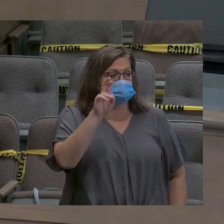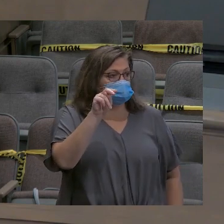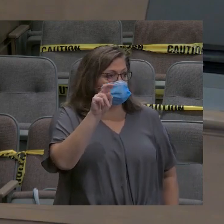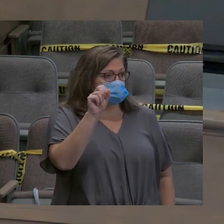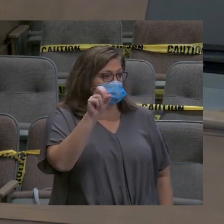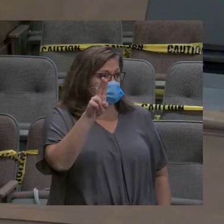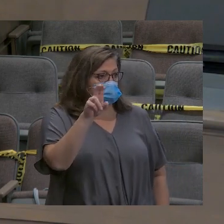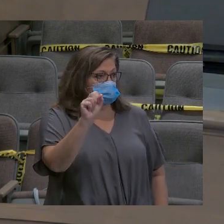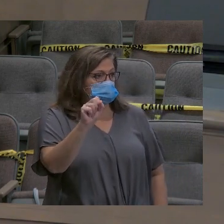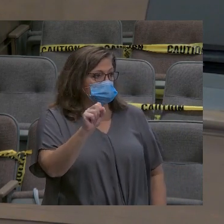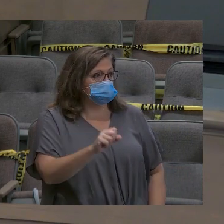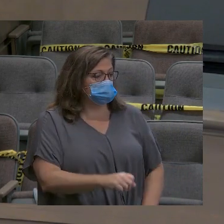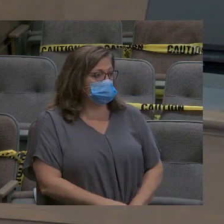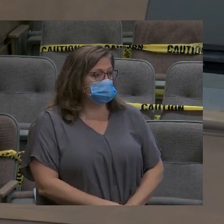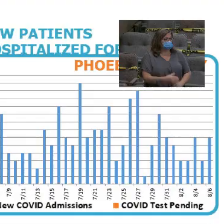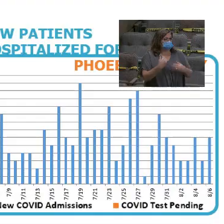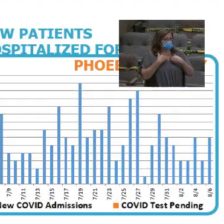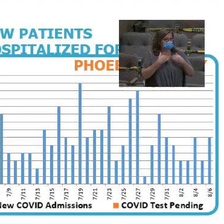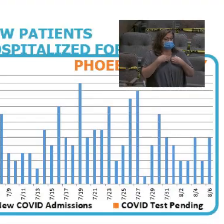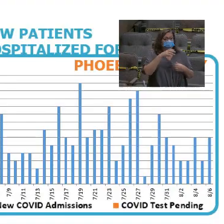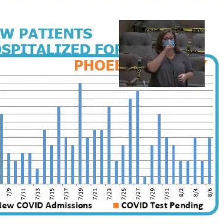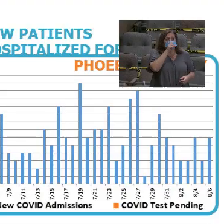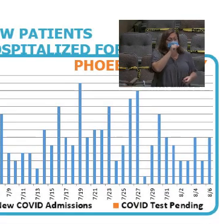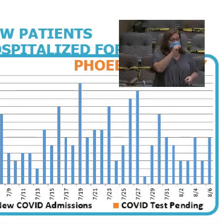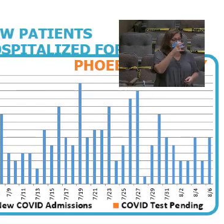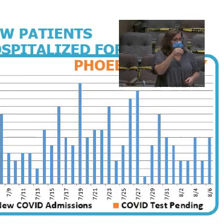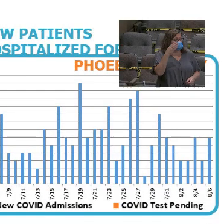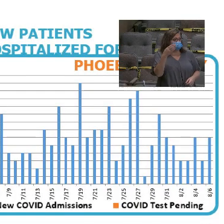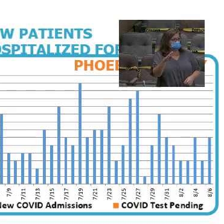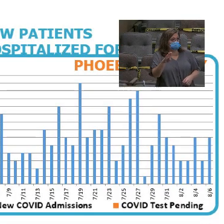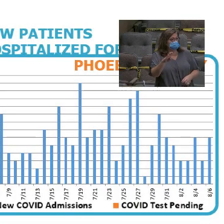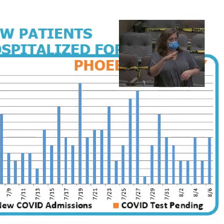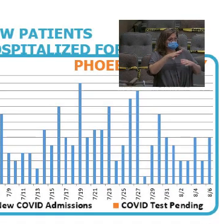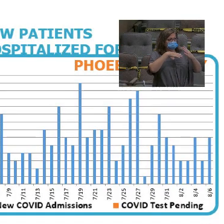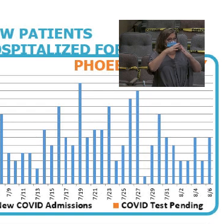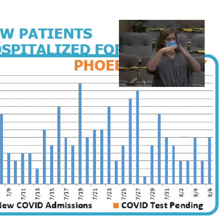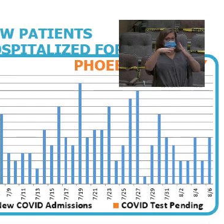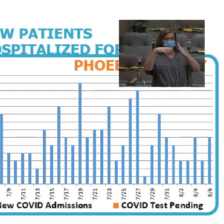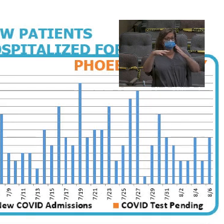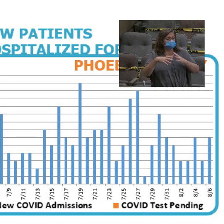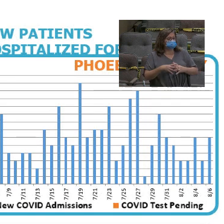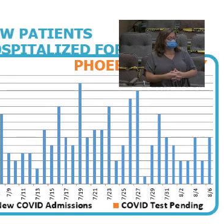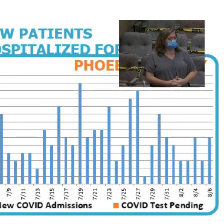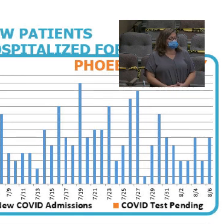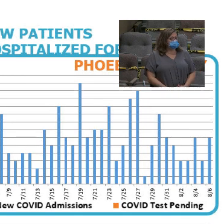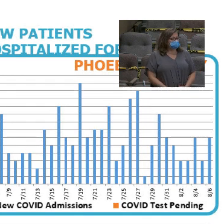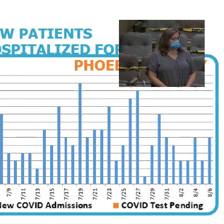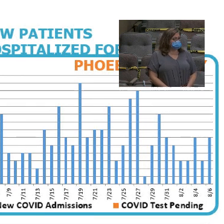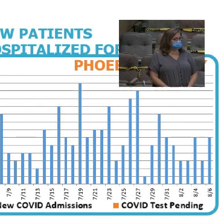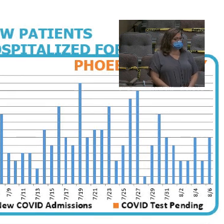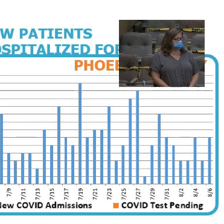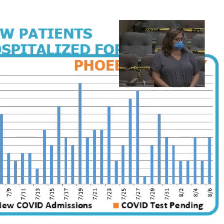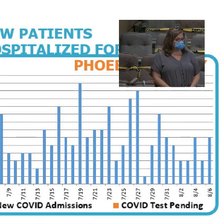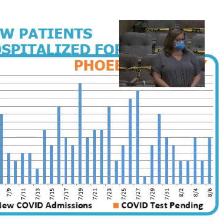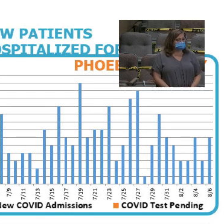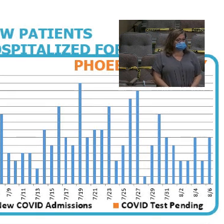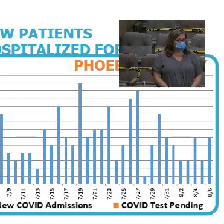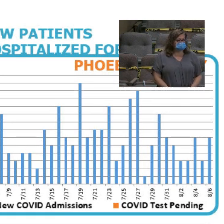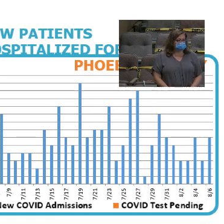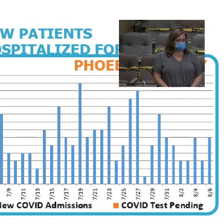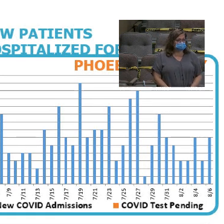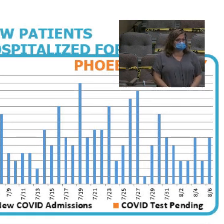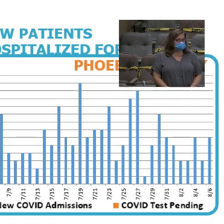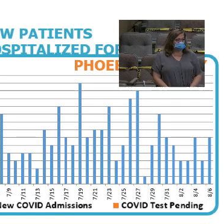the orange and the blue graph there. And I think what this illustrates is